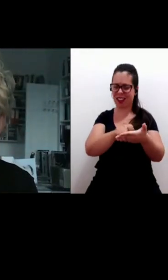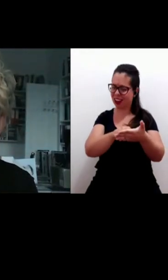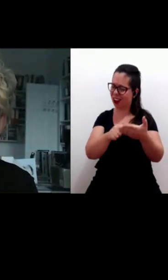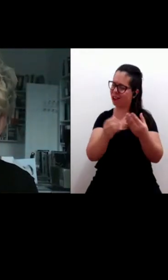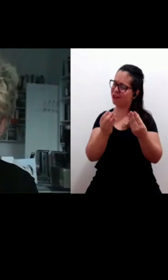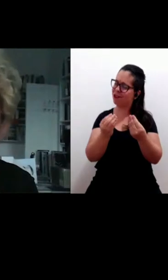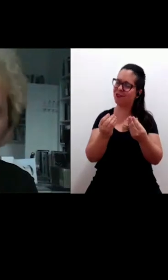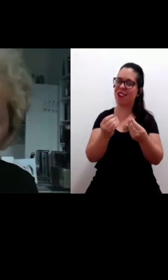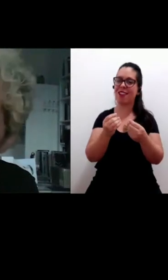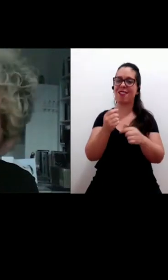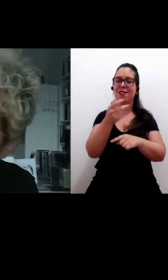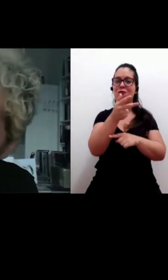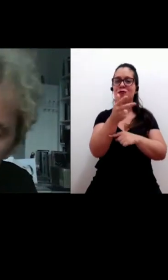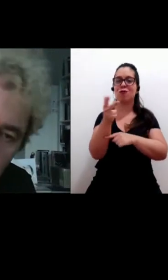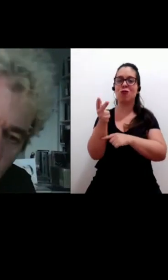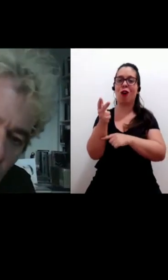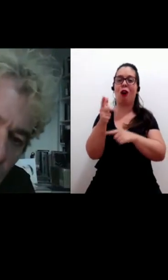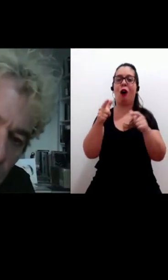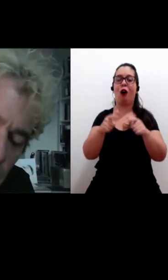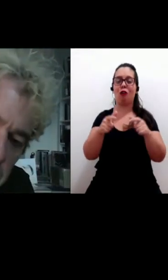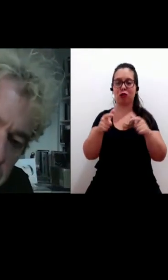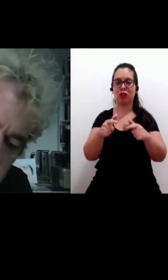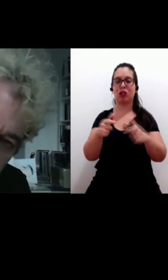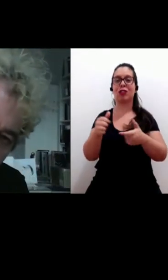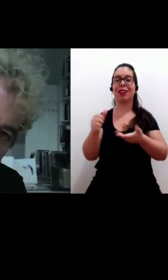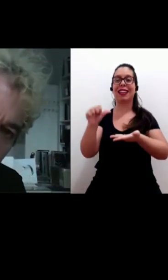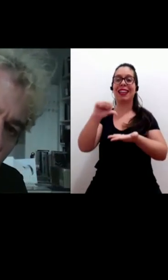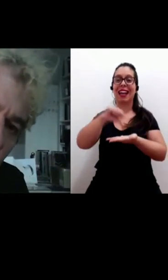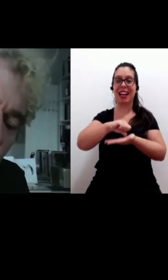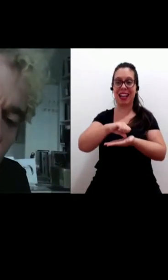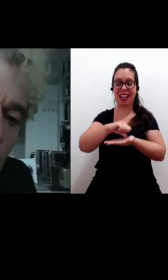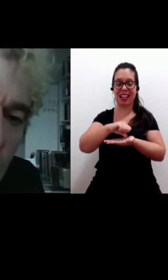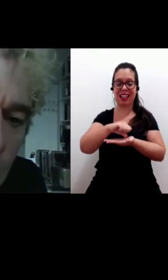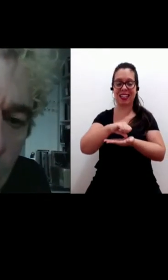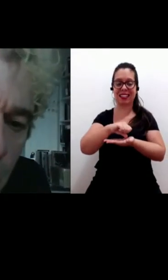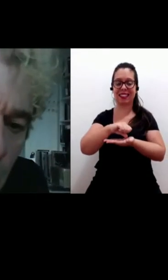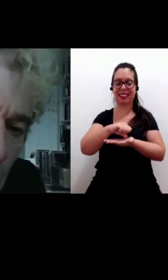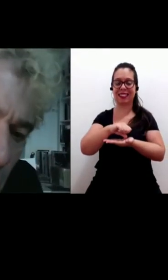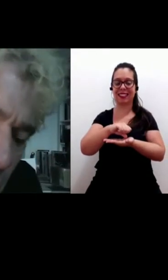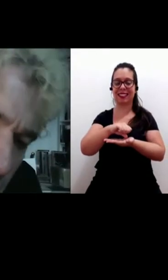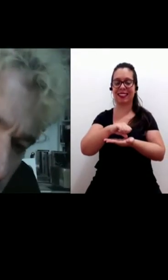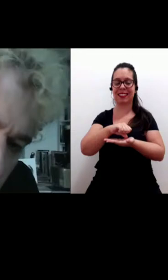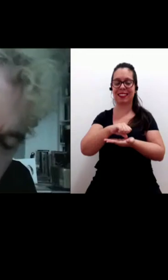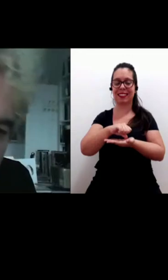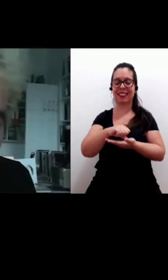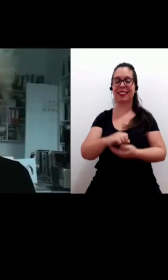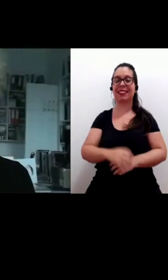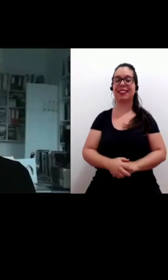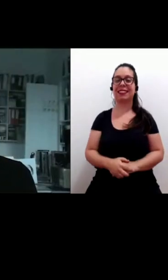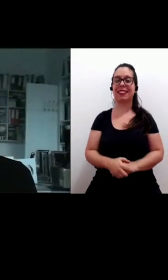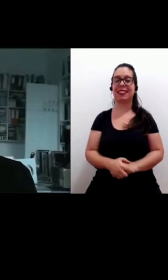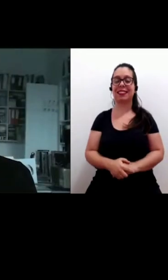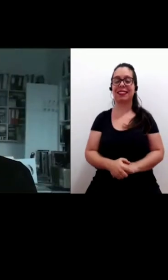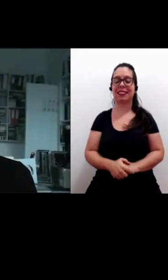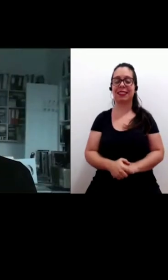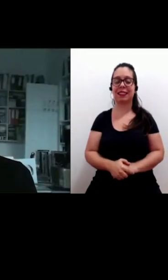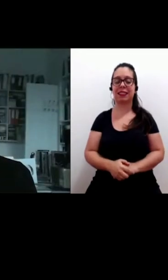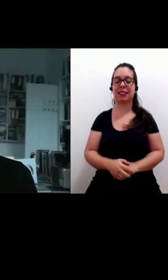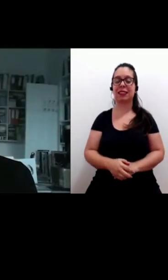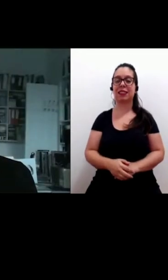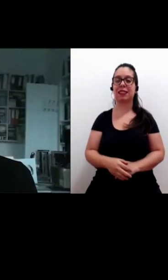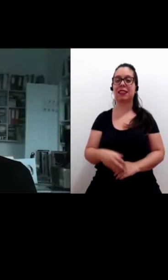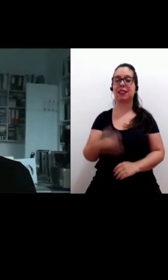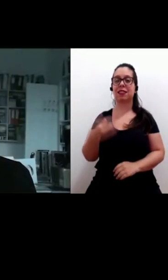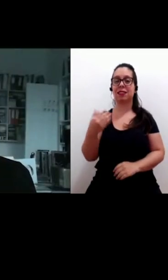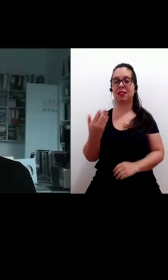Iran, mm-hmm. even before, and talking about filmmakers not as famous as